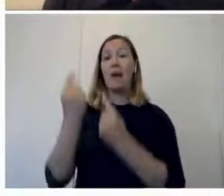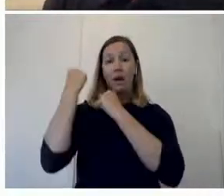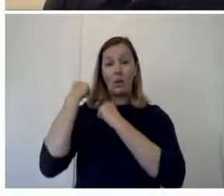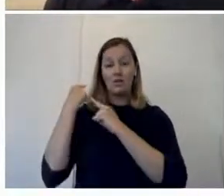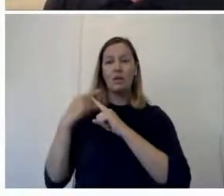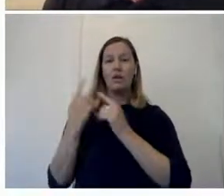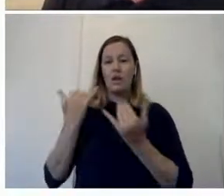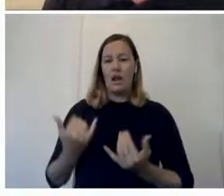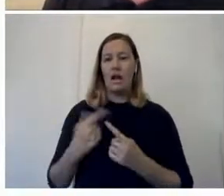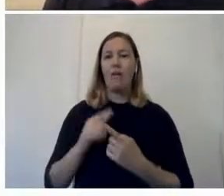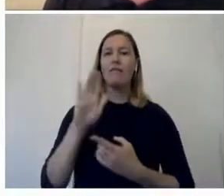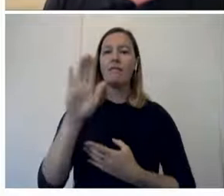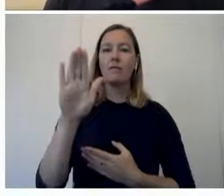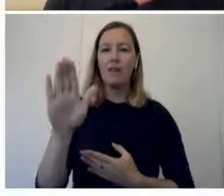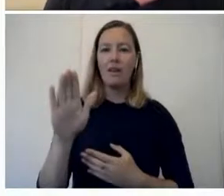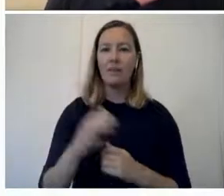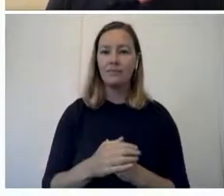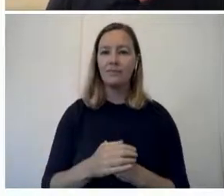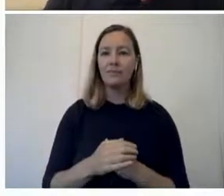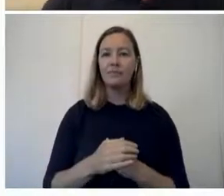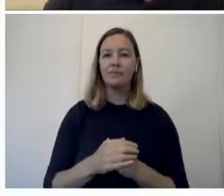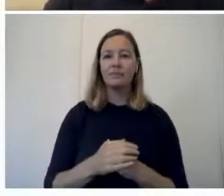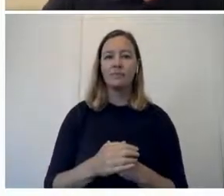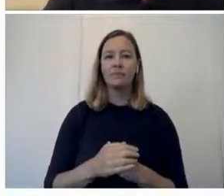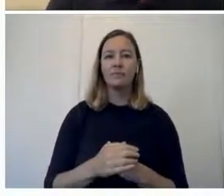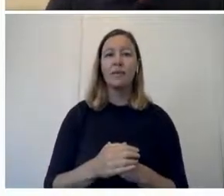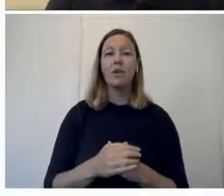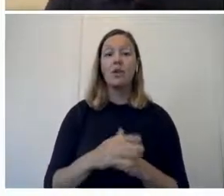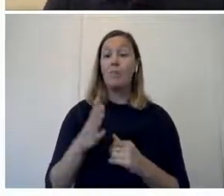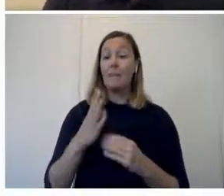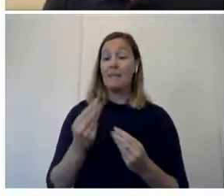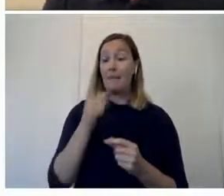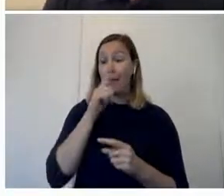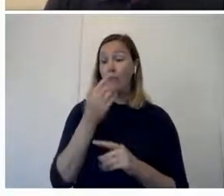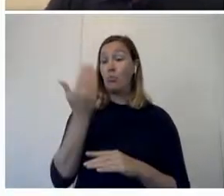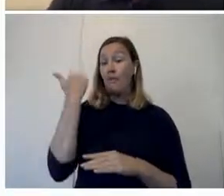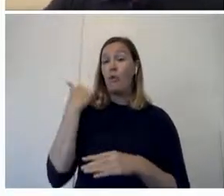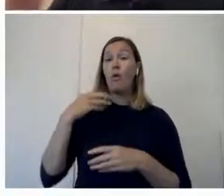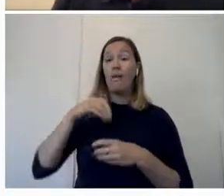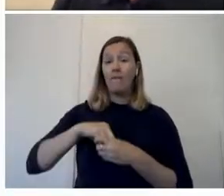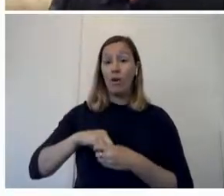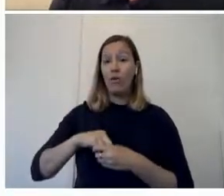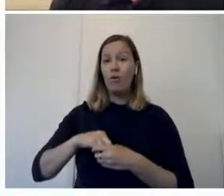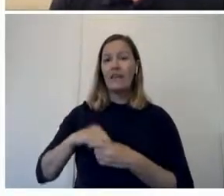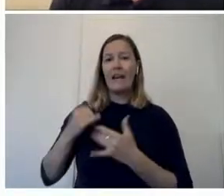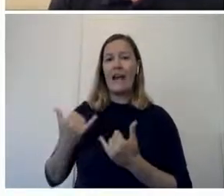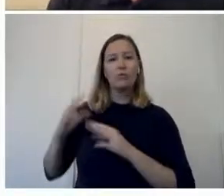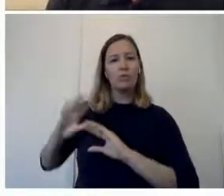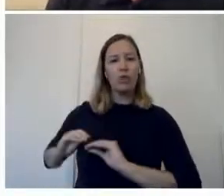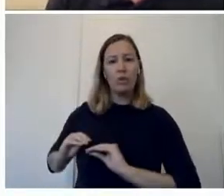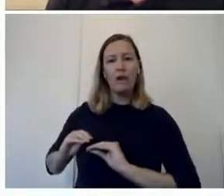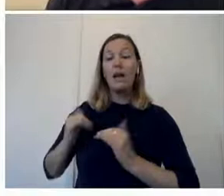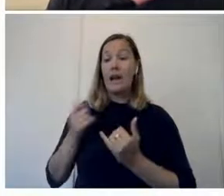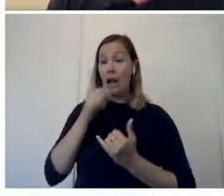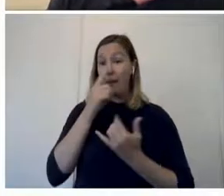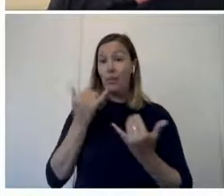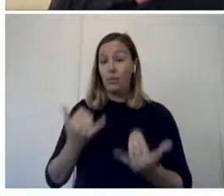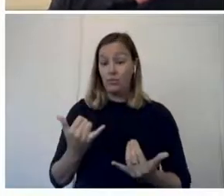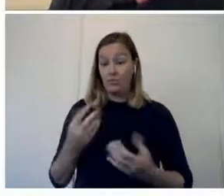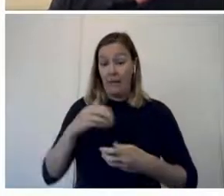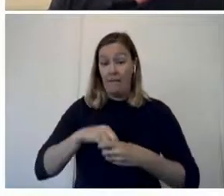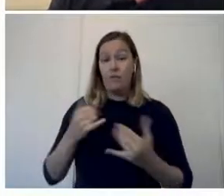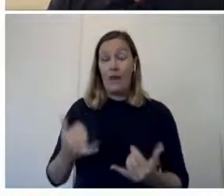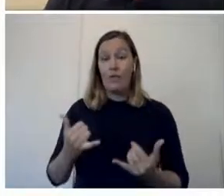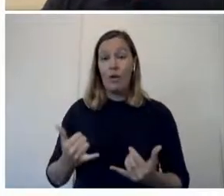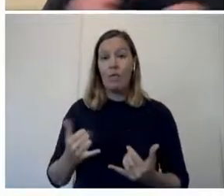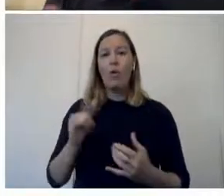picture. So there may be people we've had and we've lost, people we've currently got, and people we've yet to get. And of course, all of